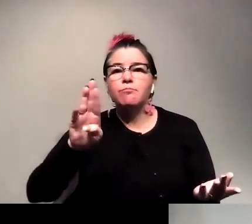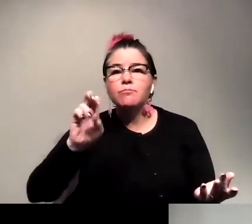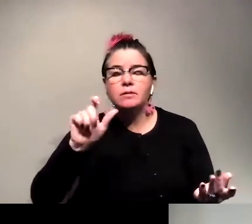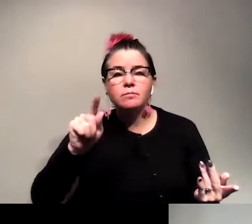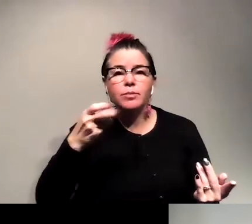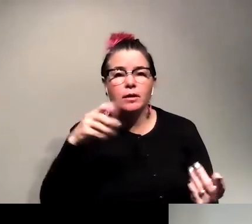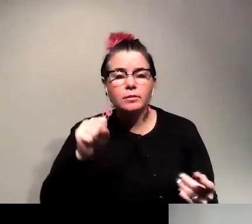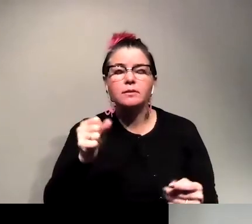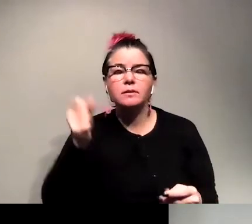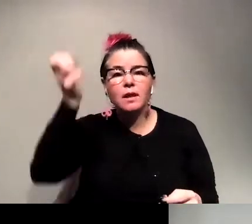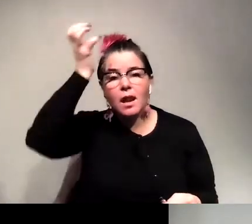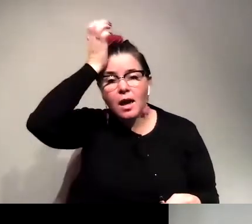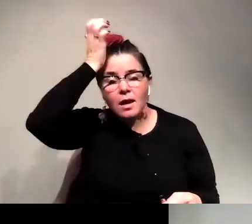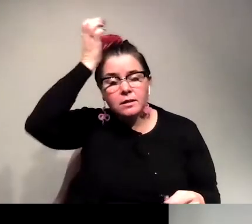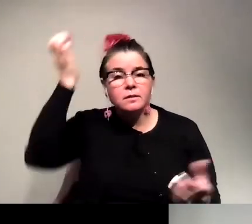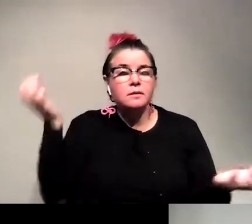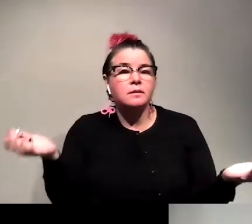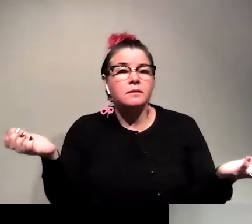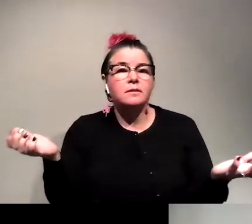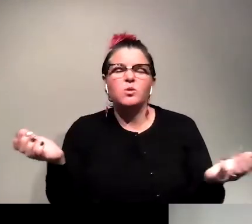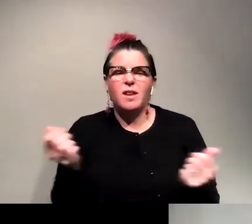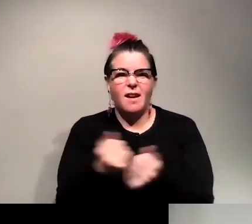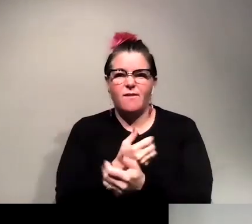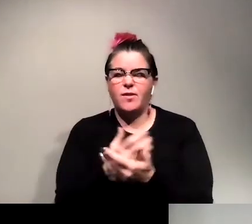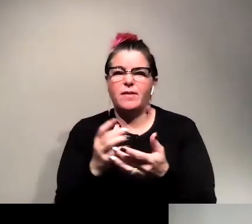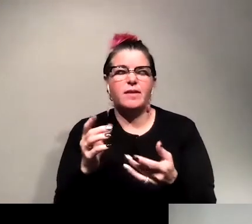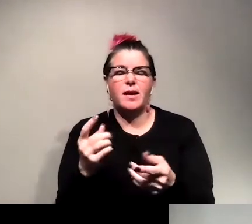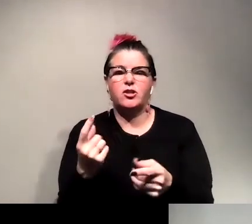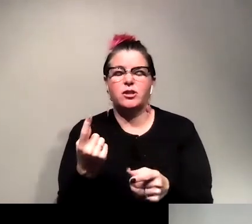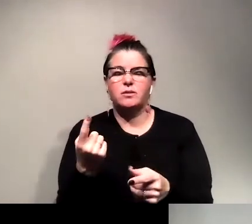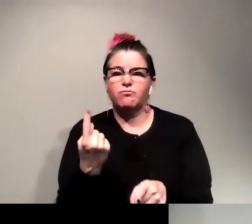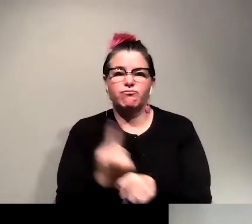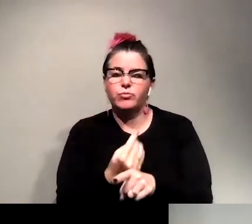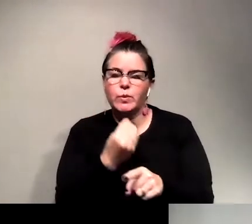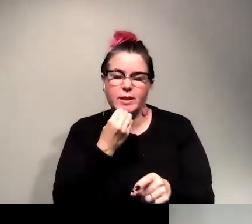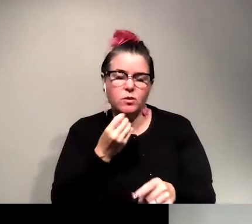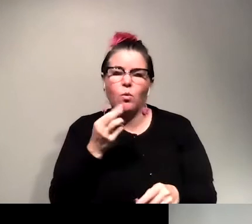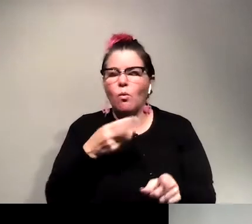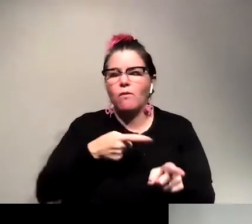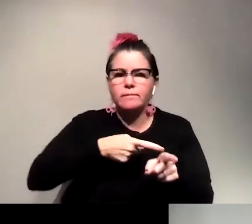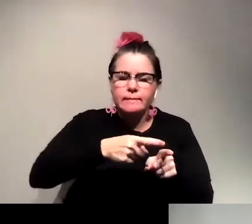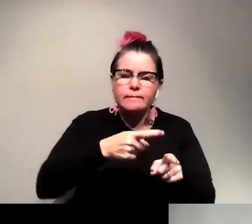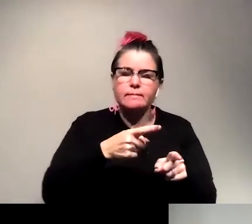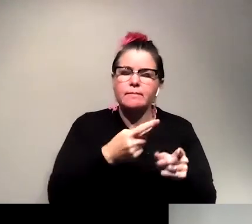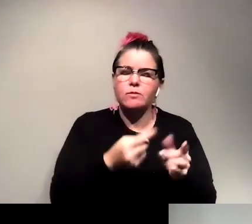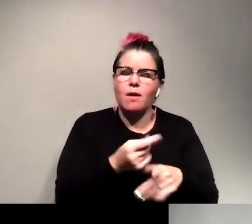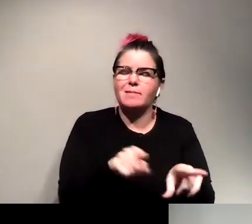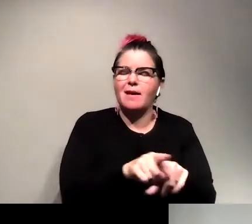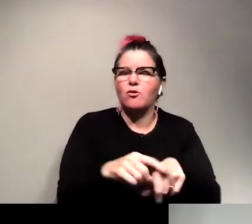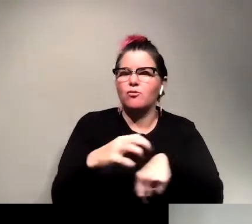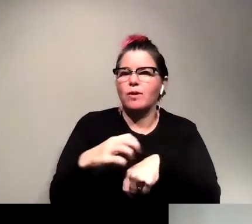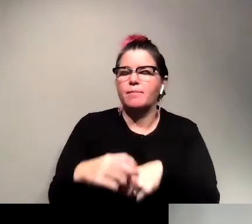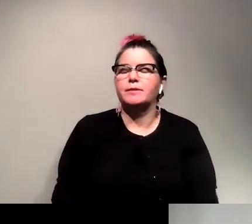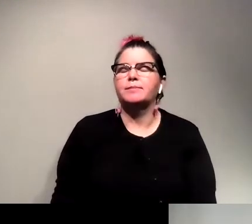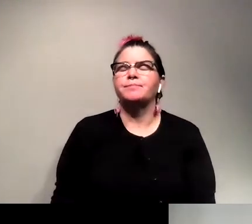and lettuce. So everything from staple crops to specialty crops like grapes. Is fungus any